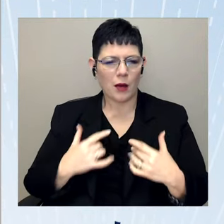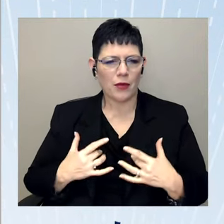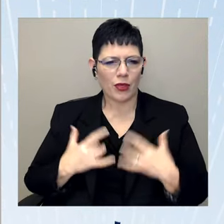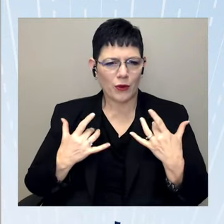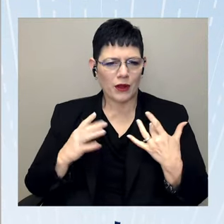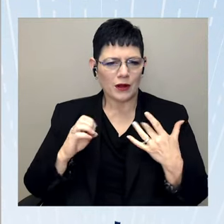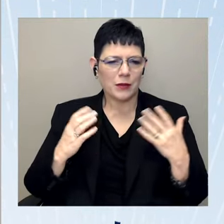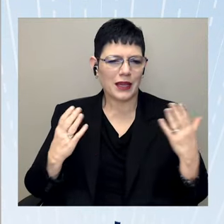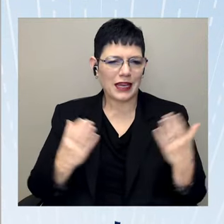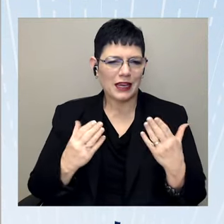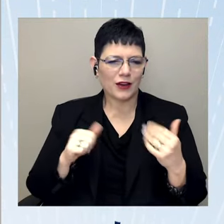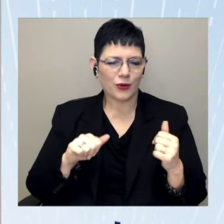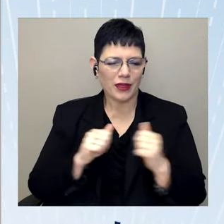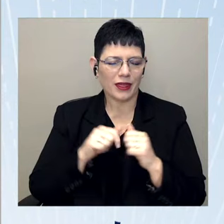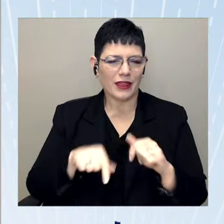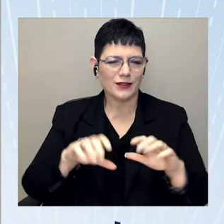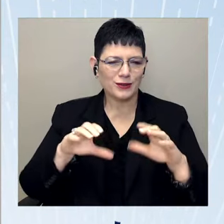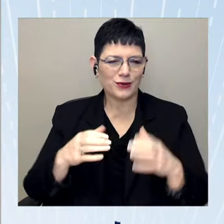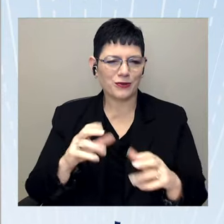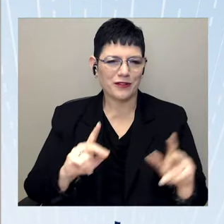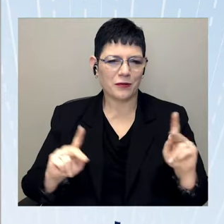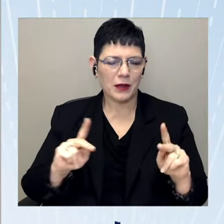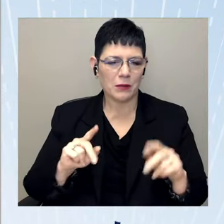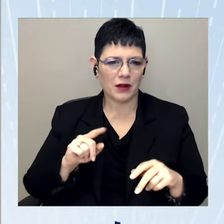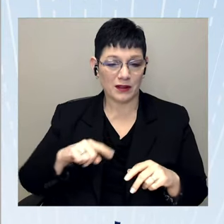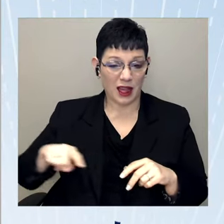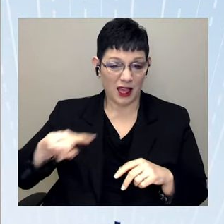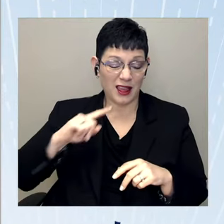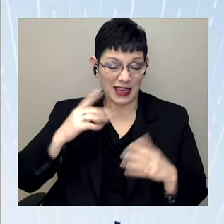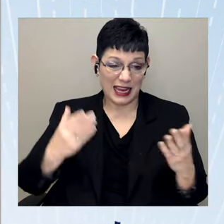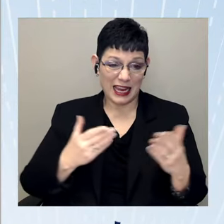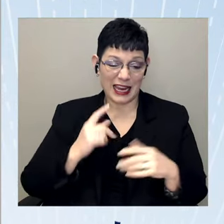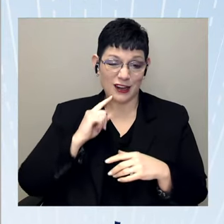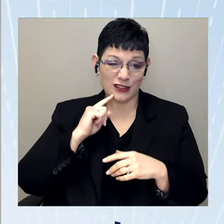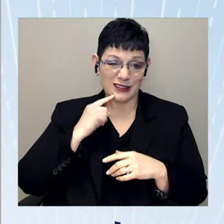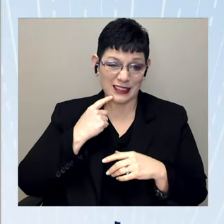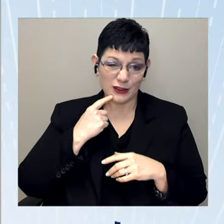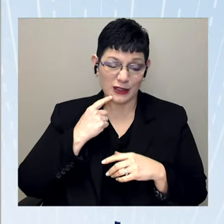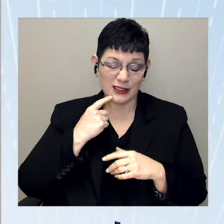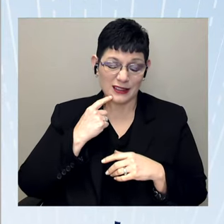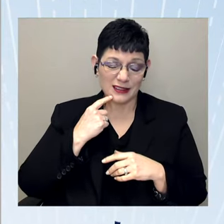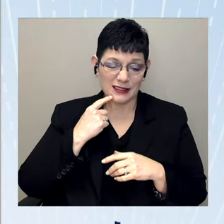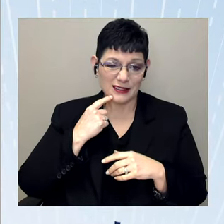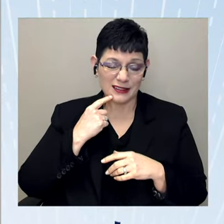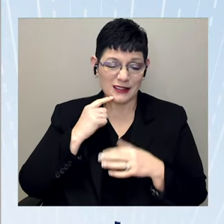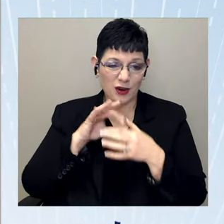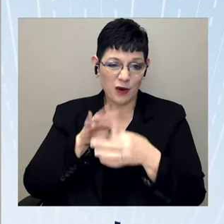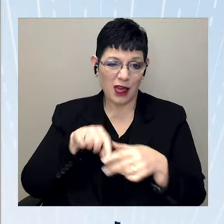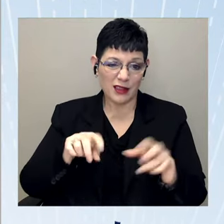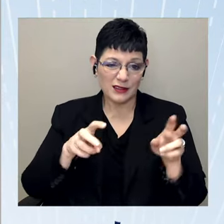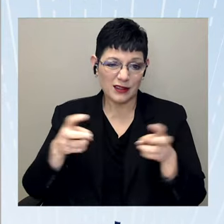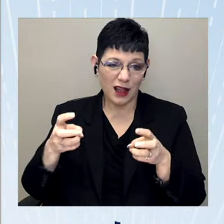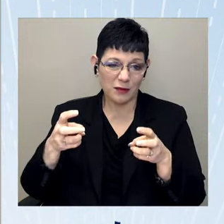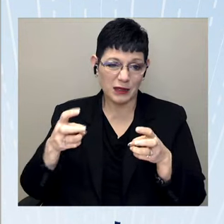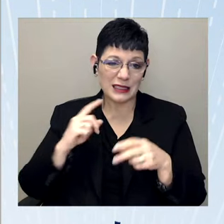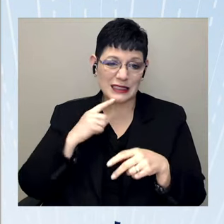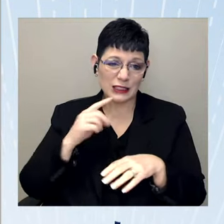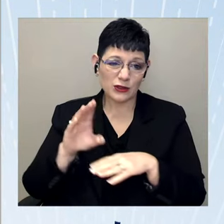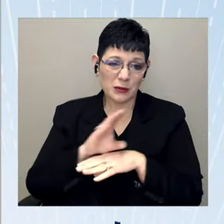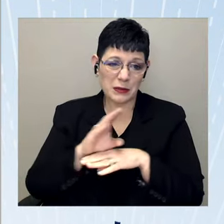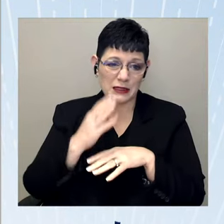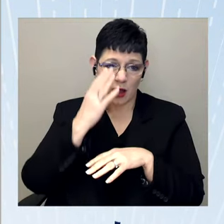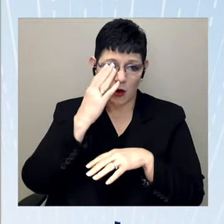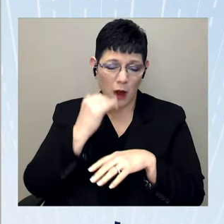this team. They're serious at the White House about this stuff. And it's serious because you see it written